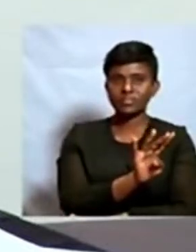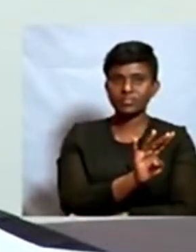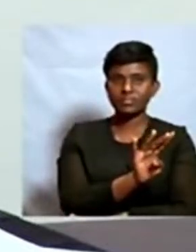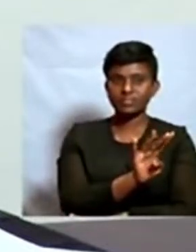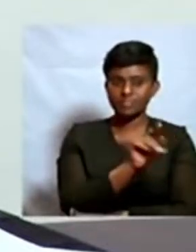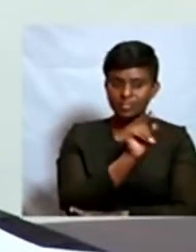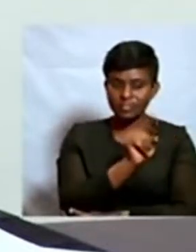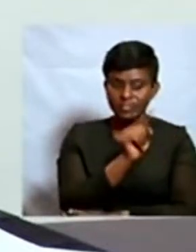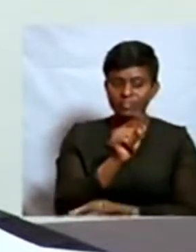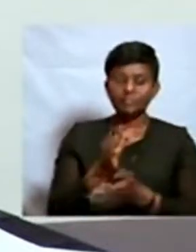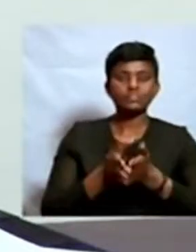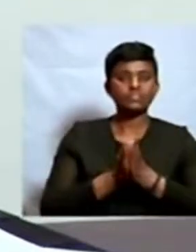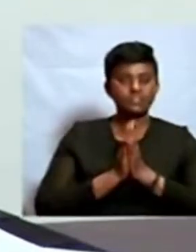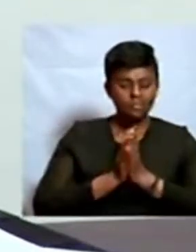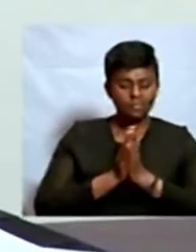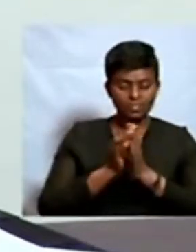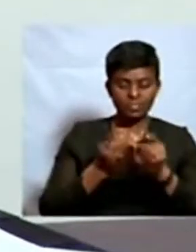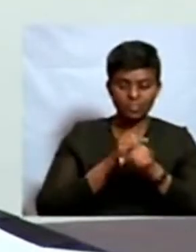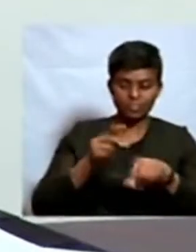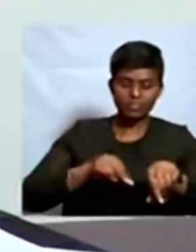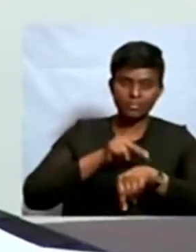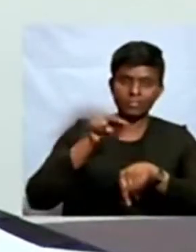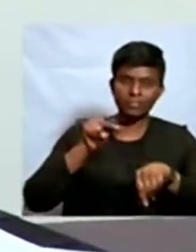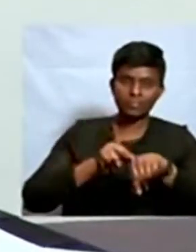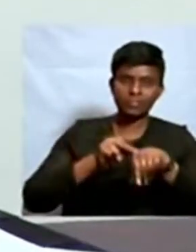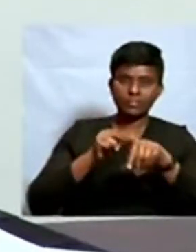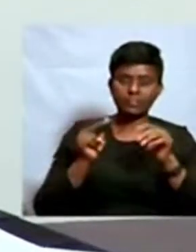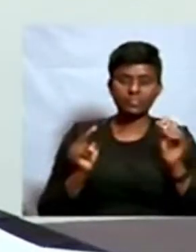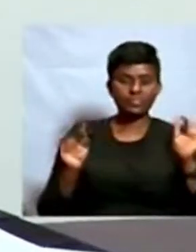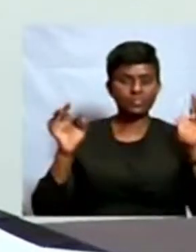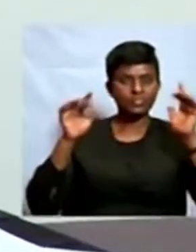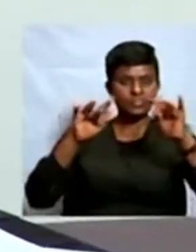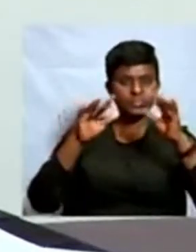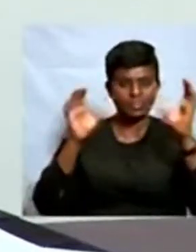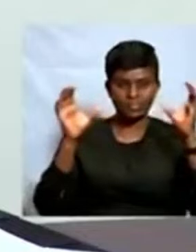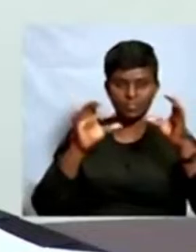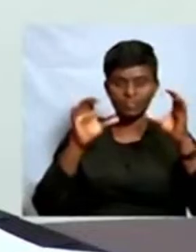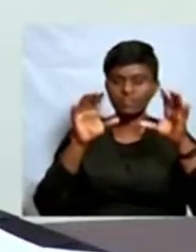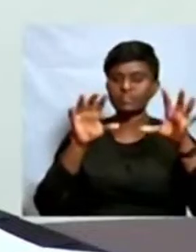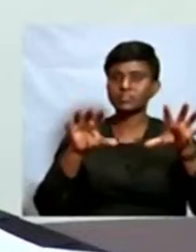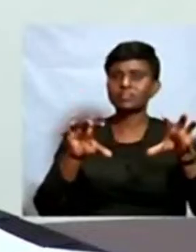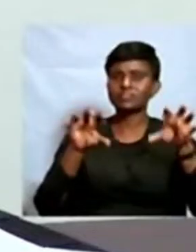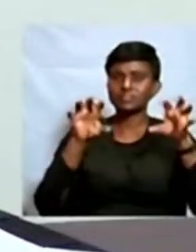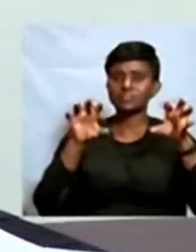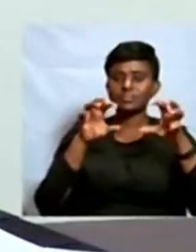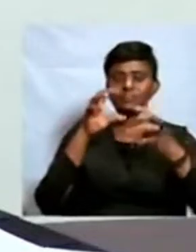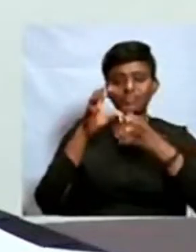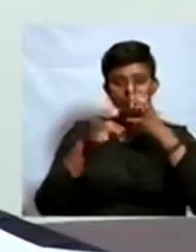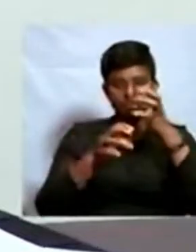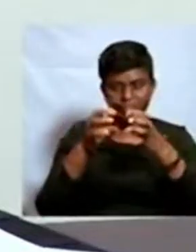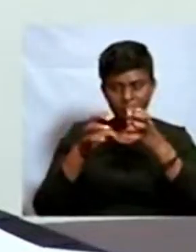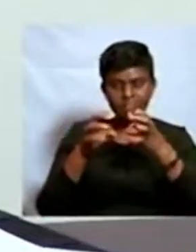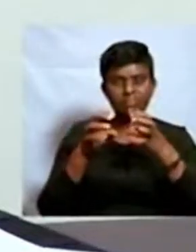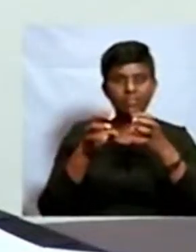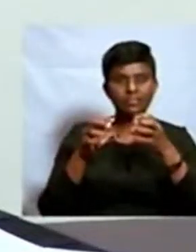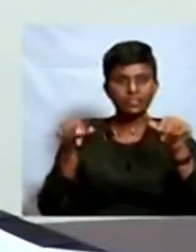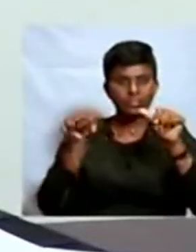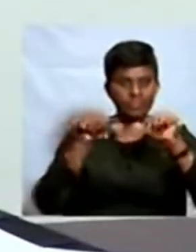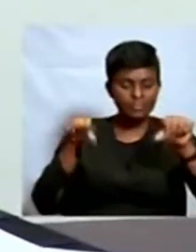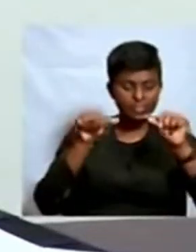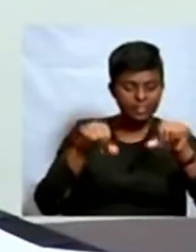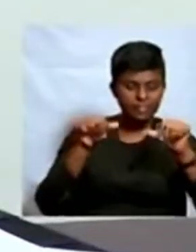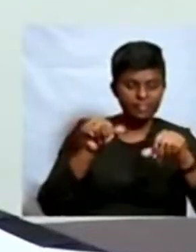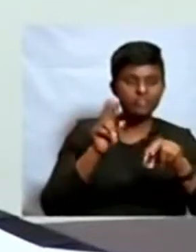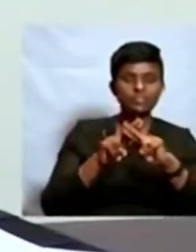as requested by the National Assembly Committee on Cabinet Affairs. Our overall assessment, Honorable